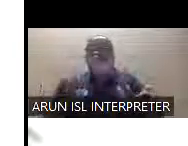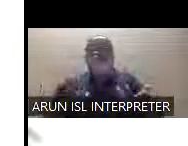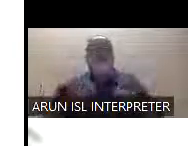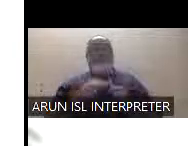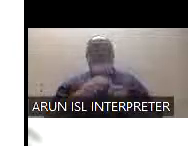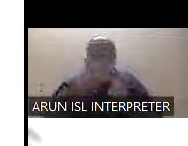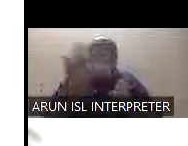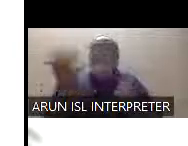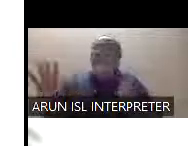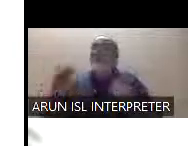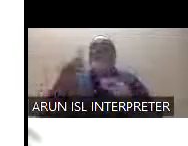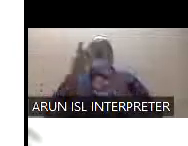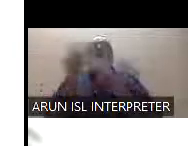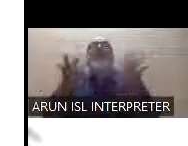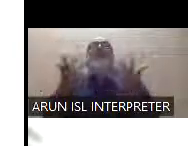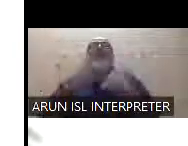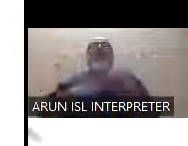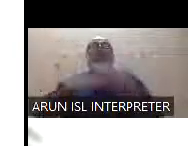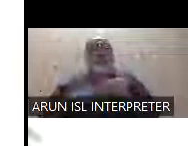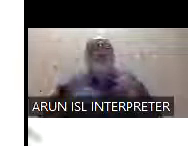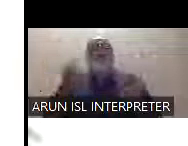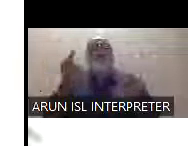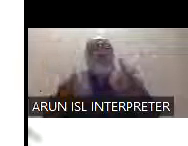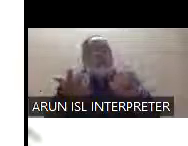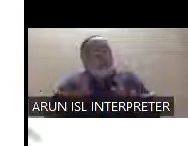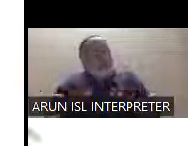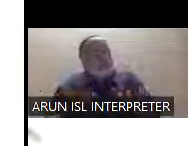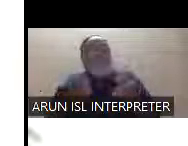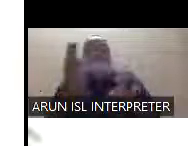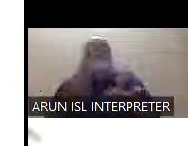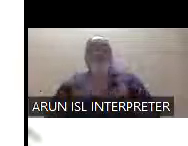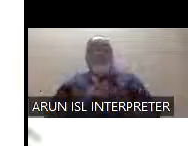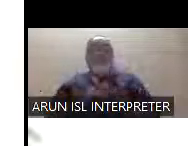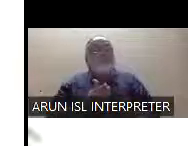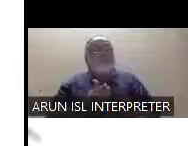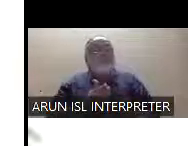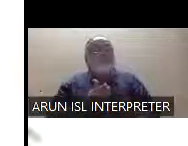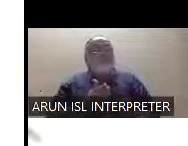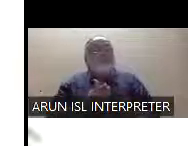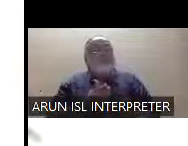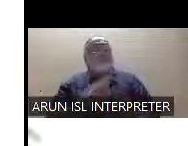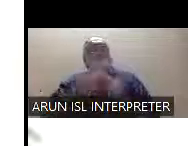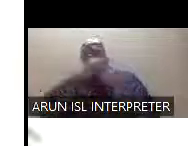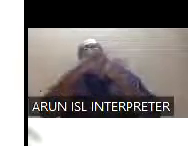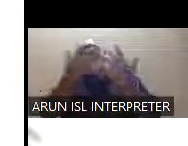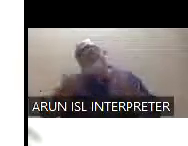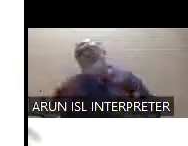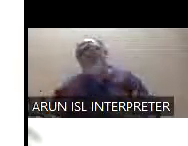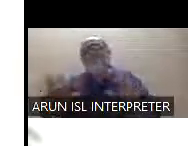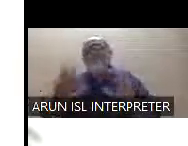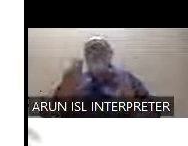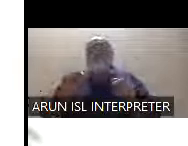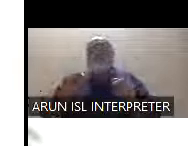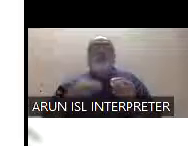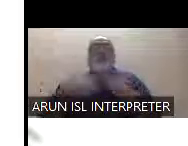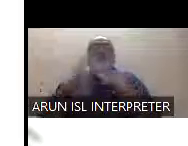else that is built. It can be a park, it can be a bus stop, anything else which is not a building, but which is